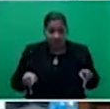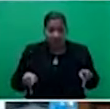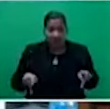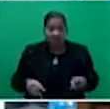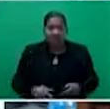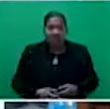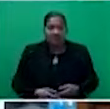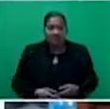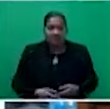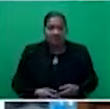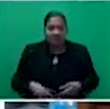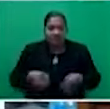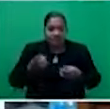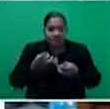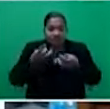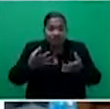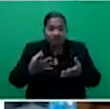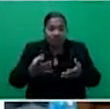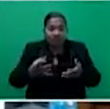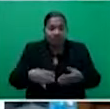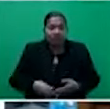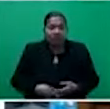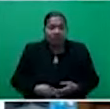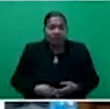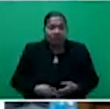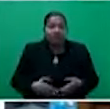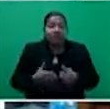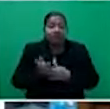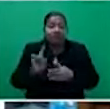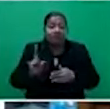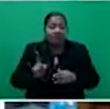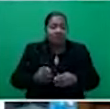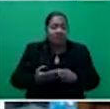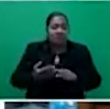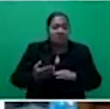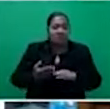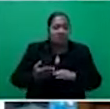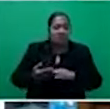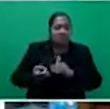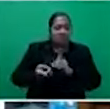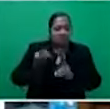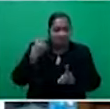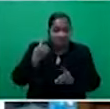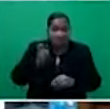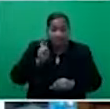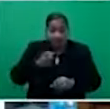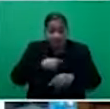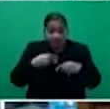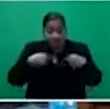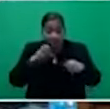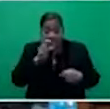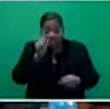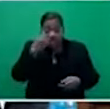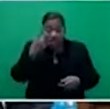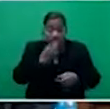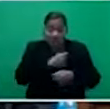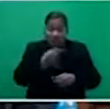past. The present is actually informed by the past. And if we don't understand the past in our